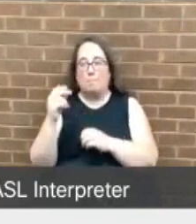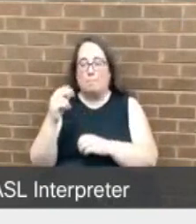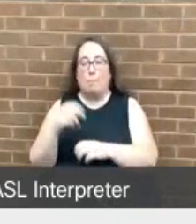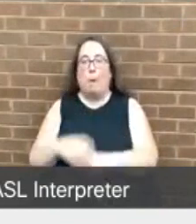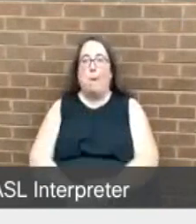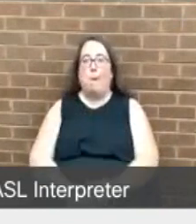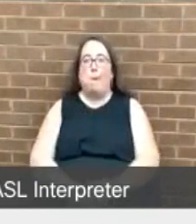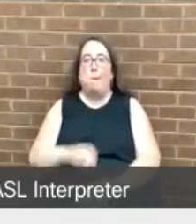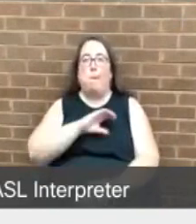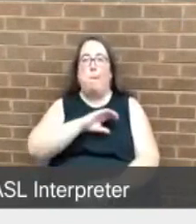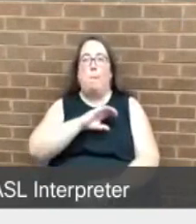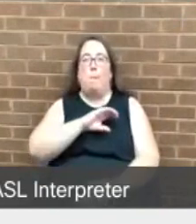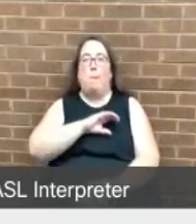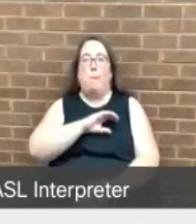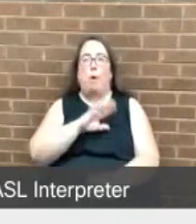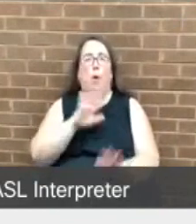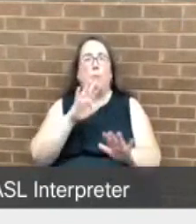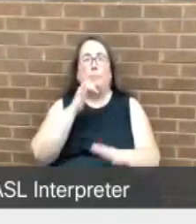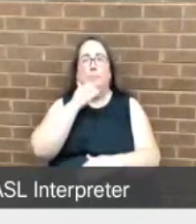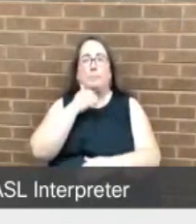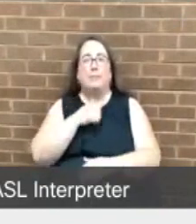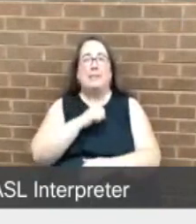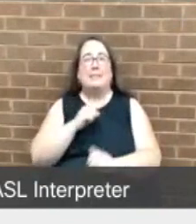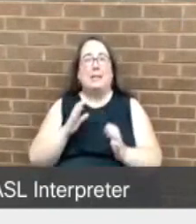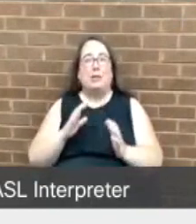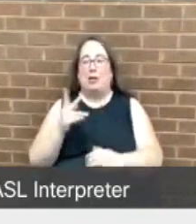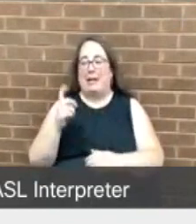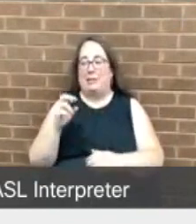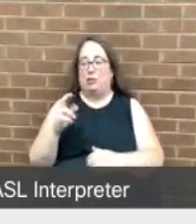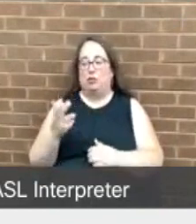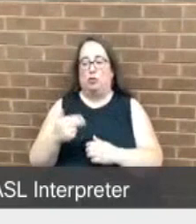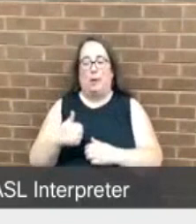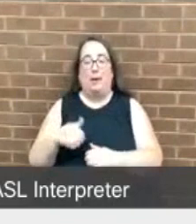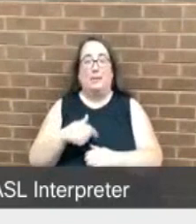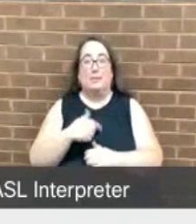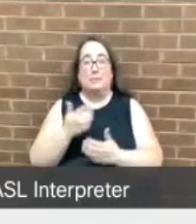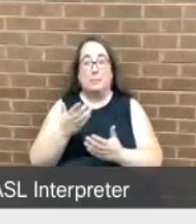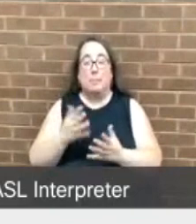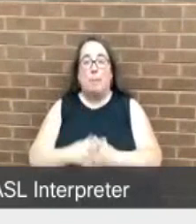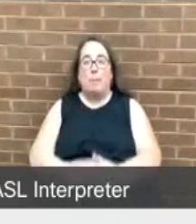I believe Senator Hester has joined us, so I'll turn it over to her.